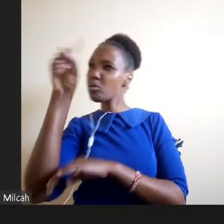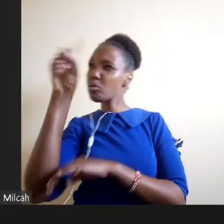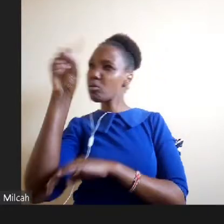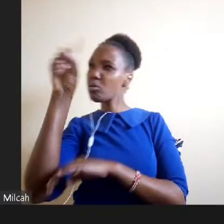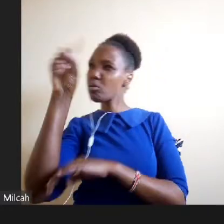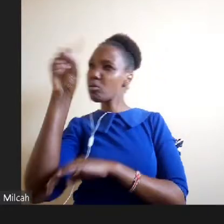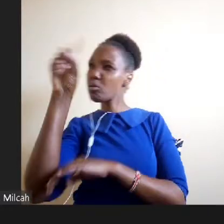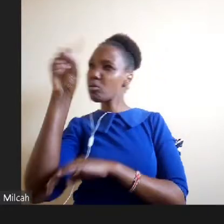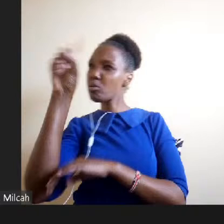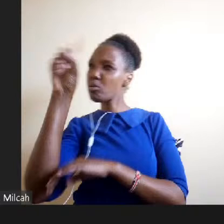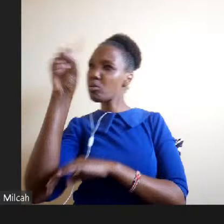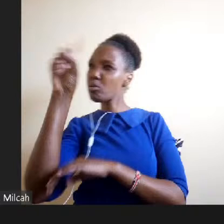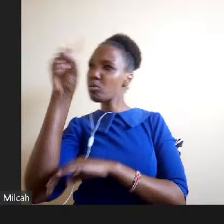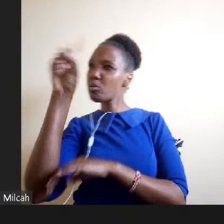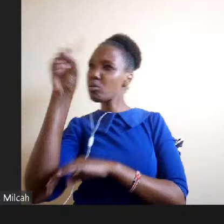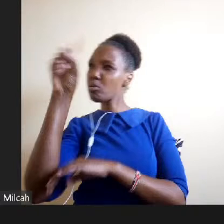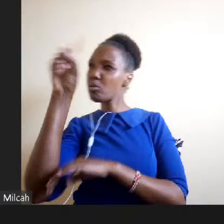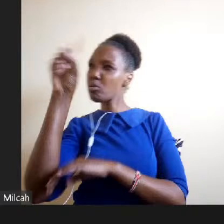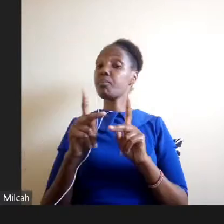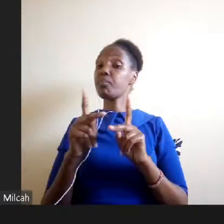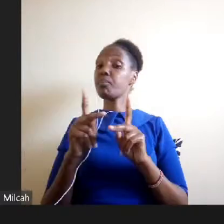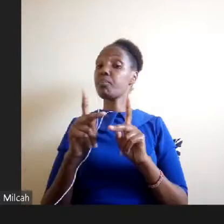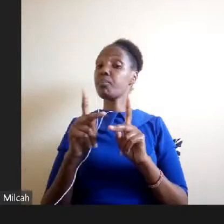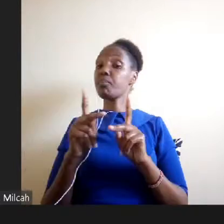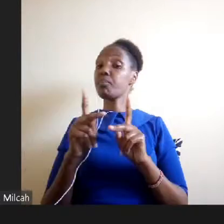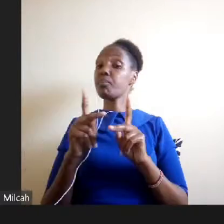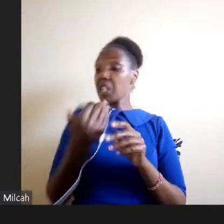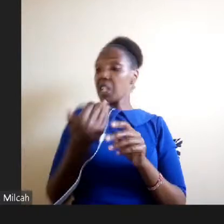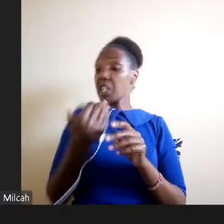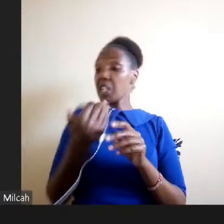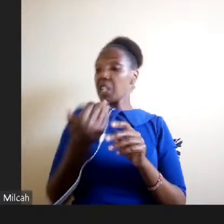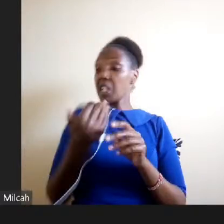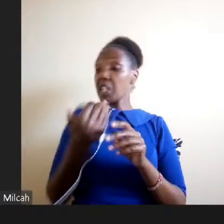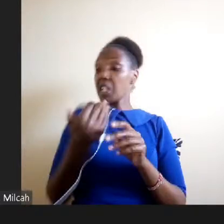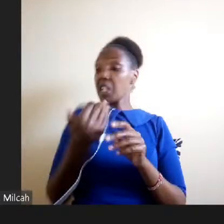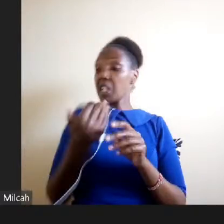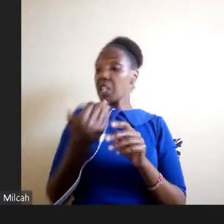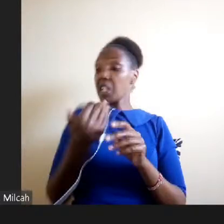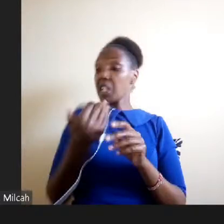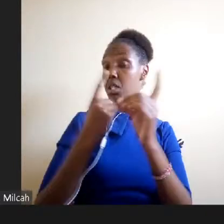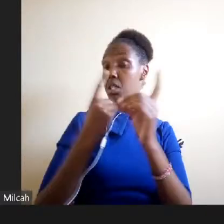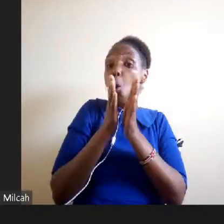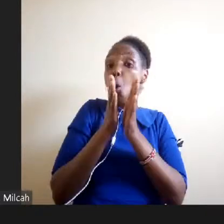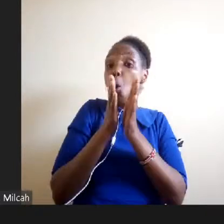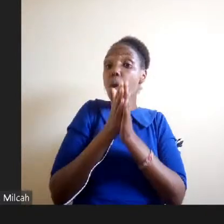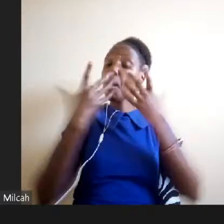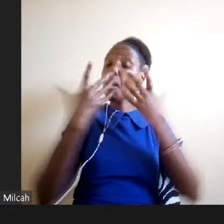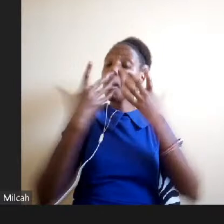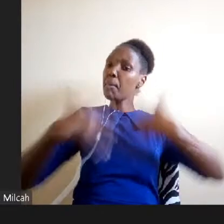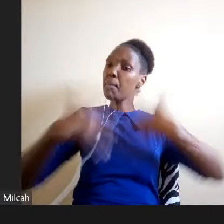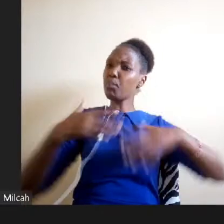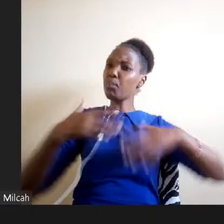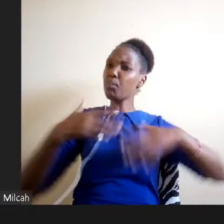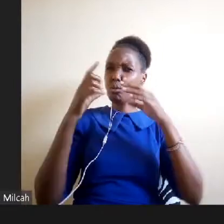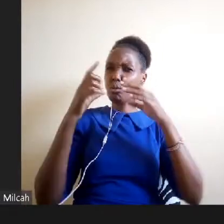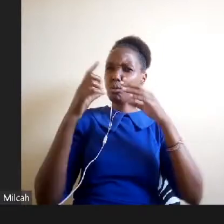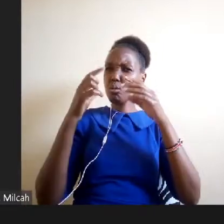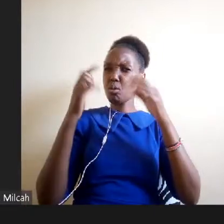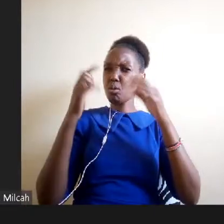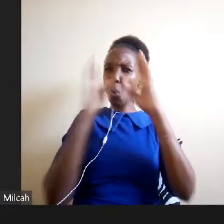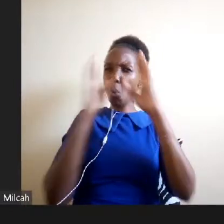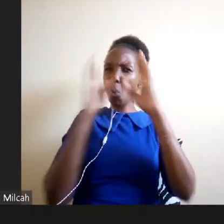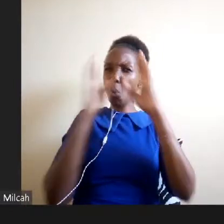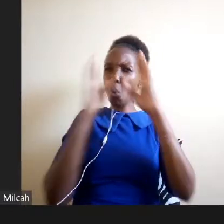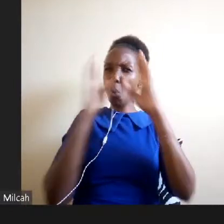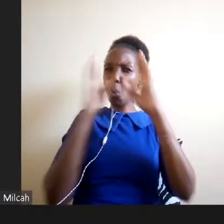on the internet. So children can sometimes end up having conversations with people who have hidden their real identities. So we need to be able to